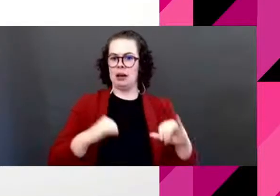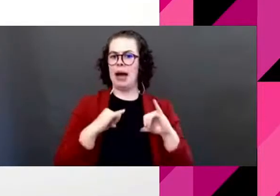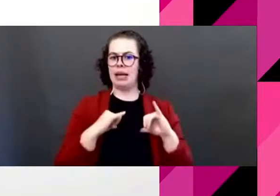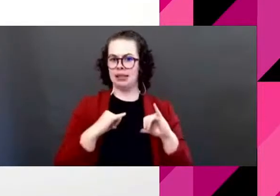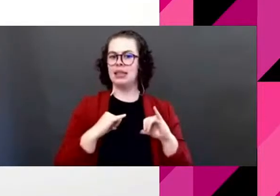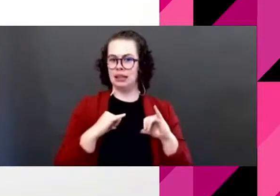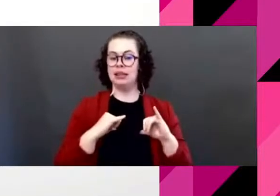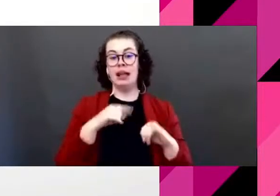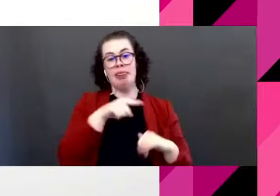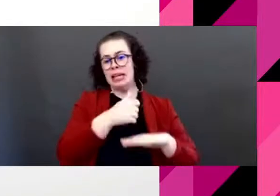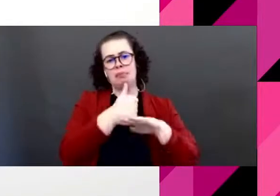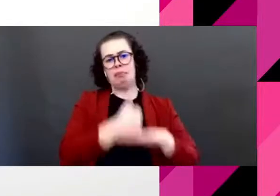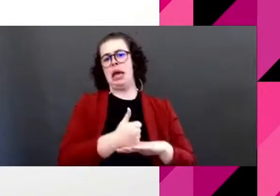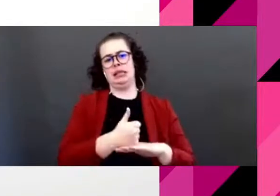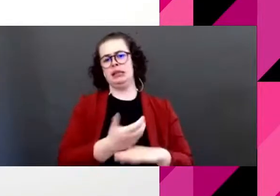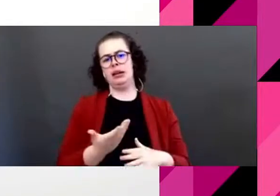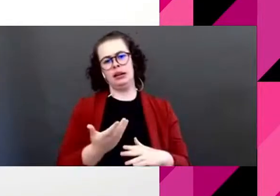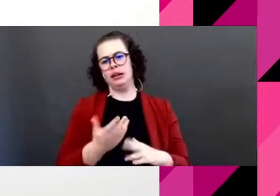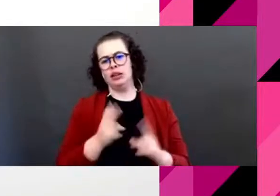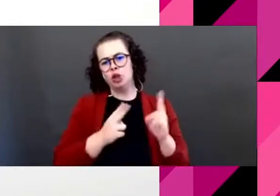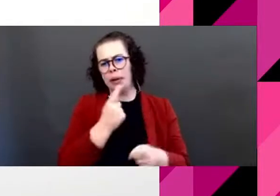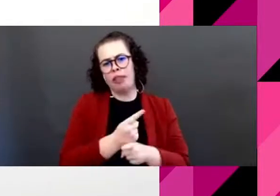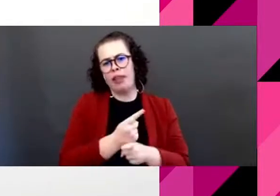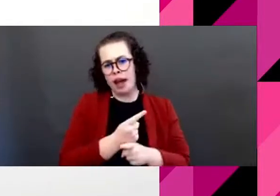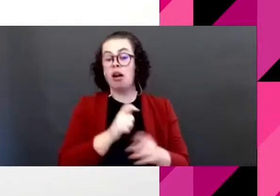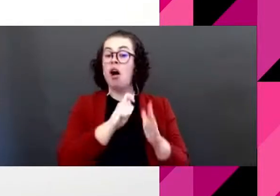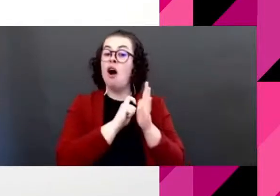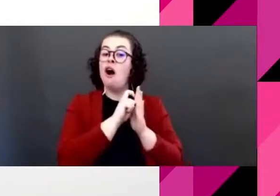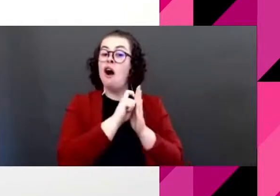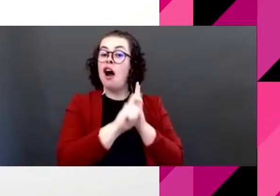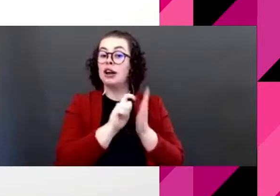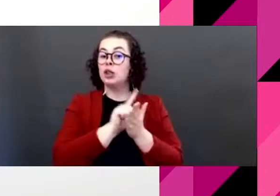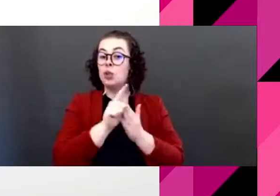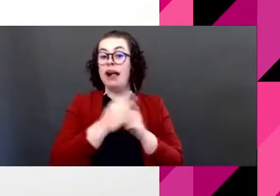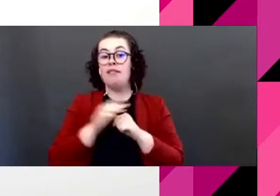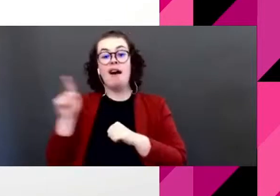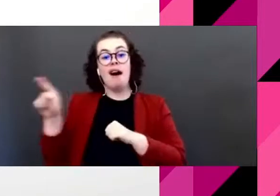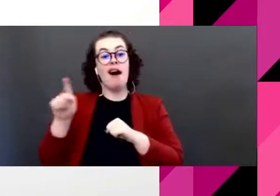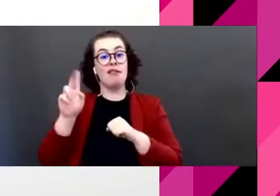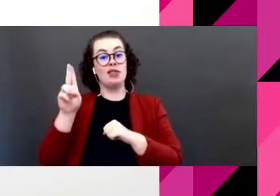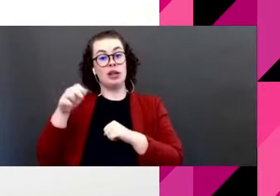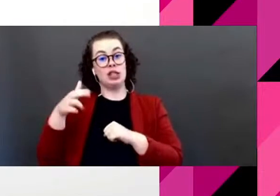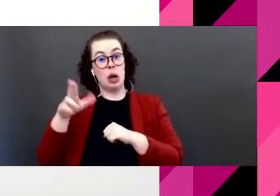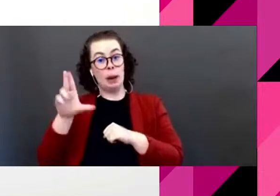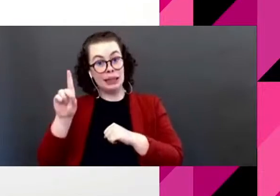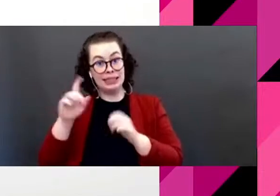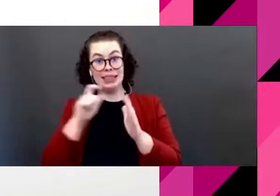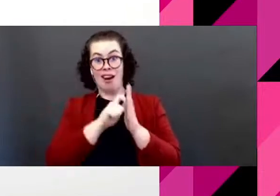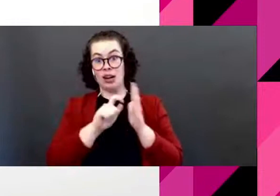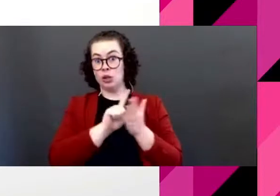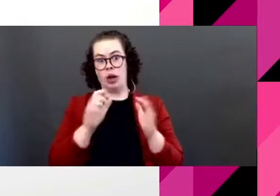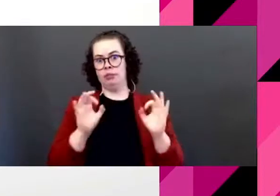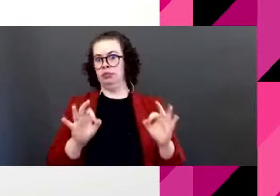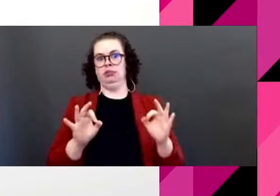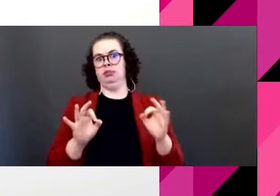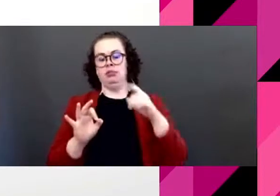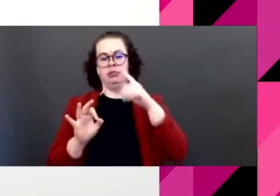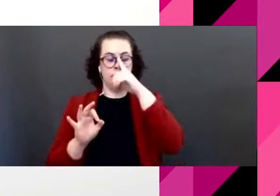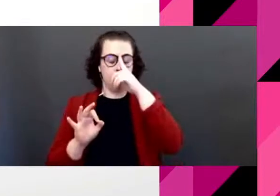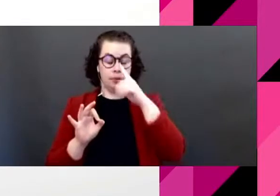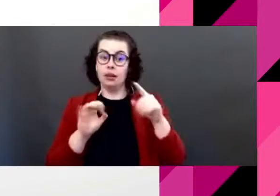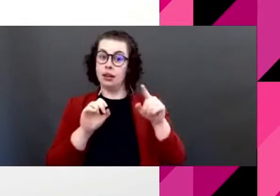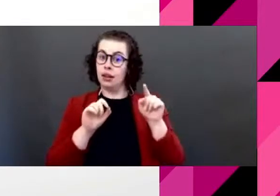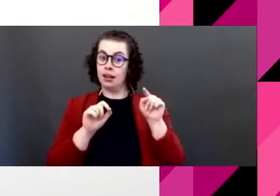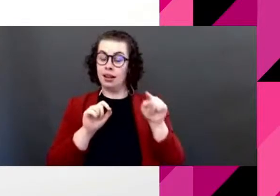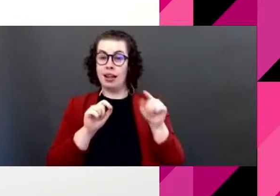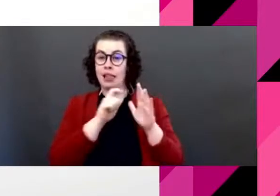it's fundamental. As you know, Article 12 of the Convention is one of the greatest innovations and one of the areas in